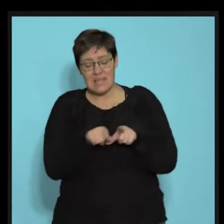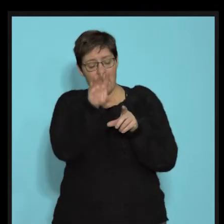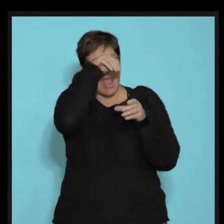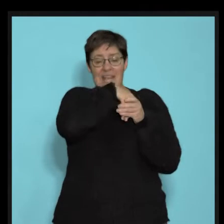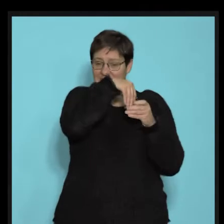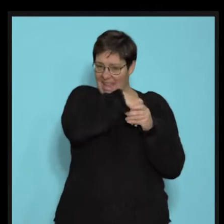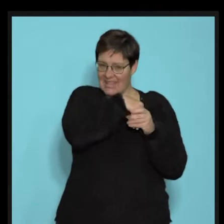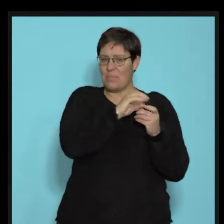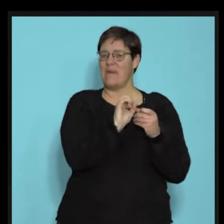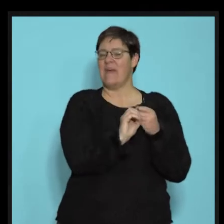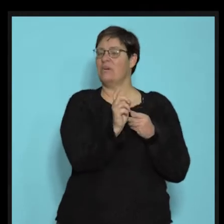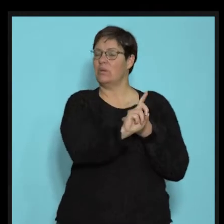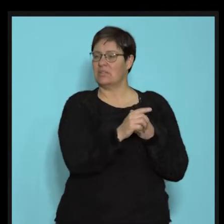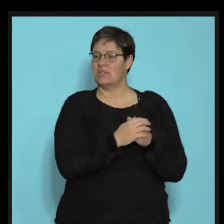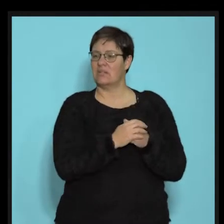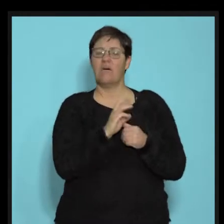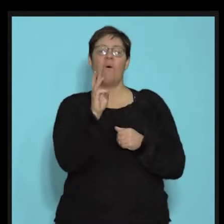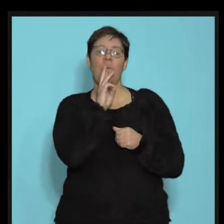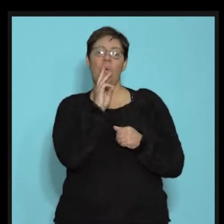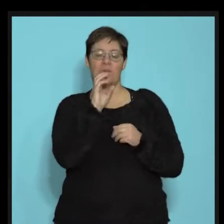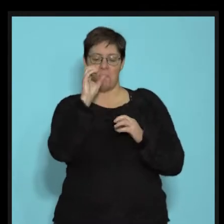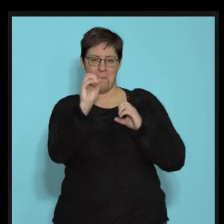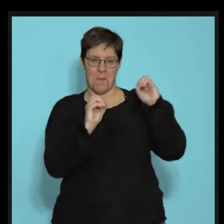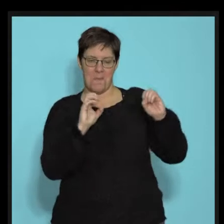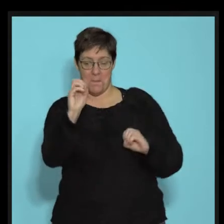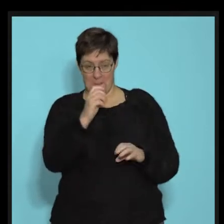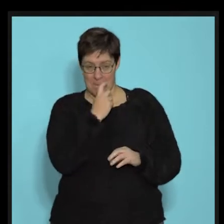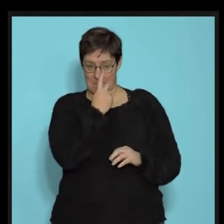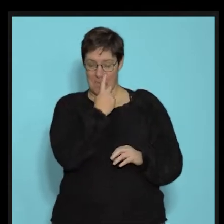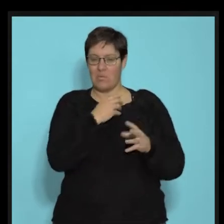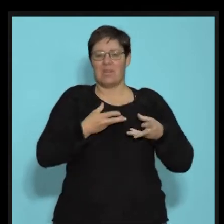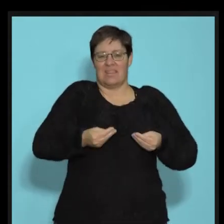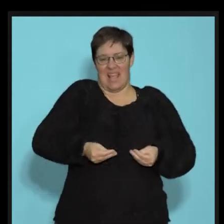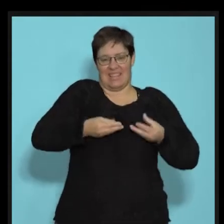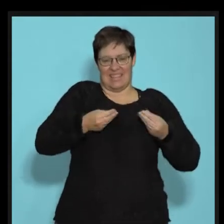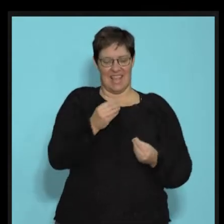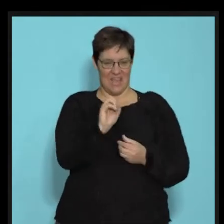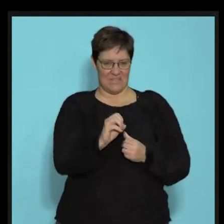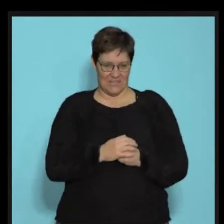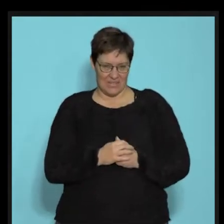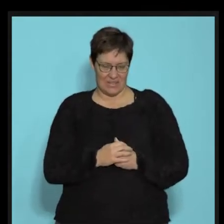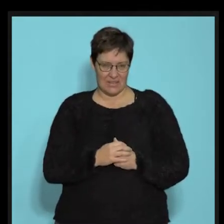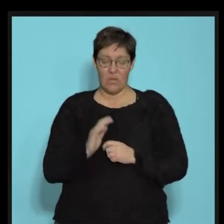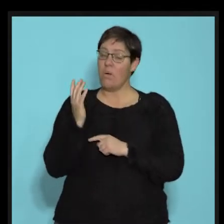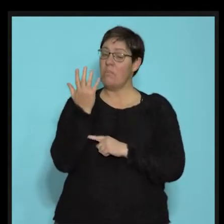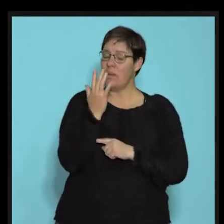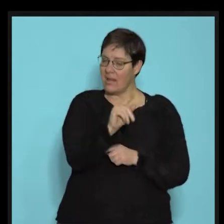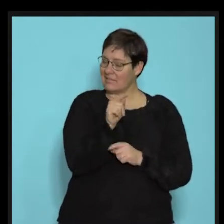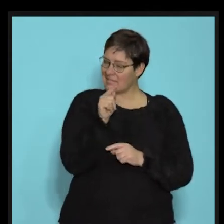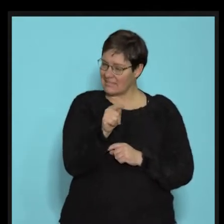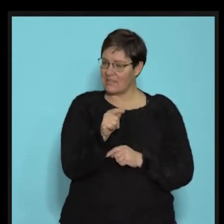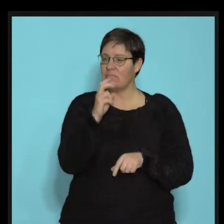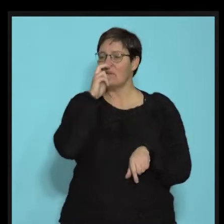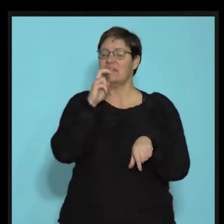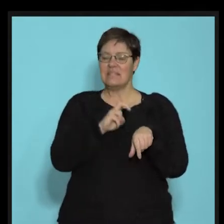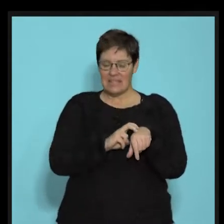what we're going to have is water vapor, so it's going to be moist. So again, a plant also needs to